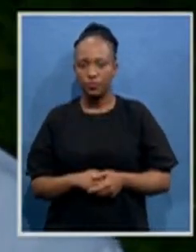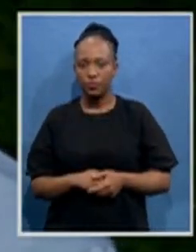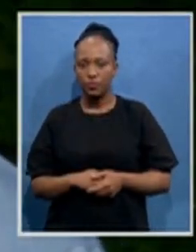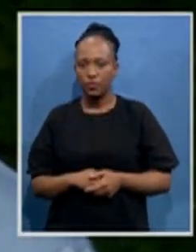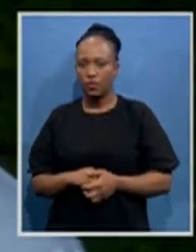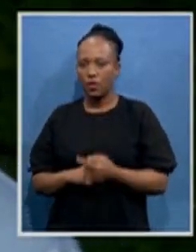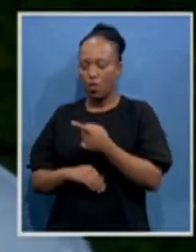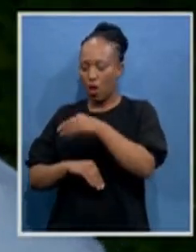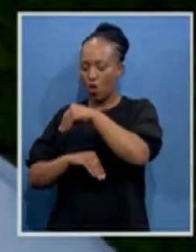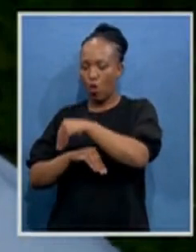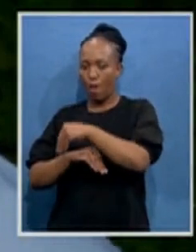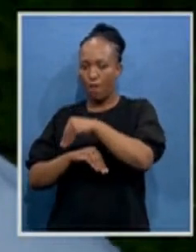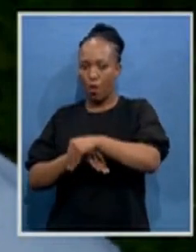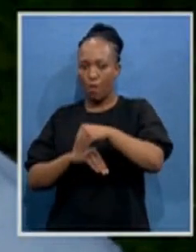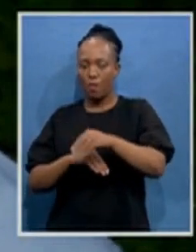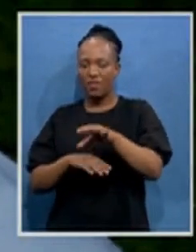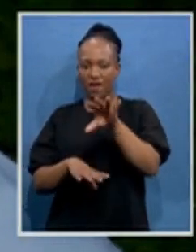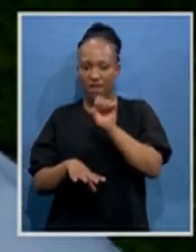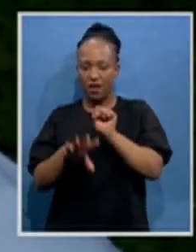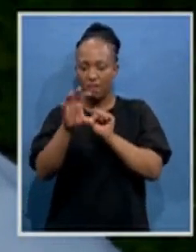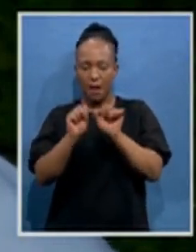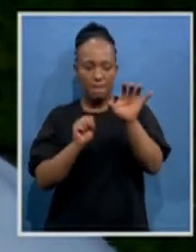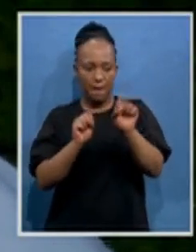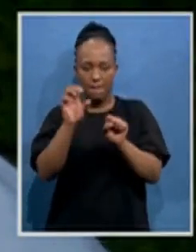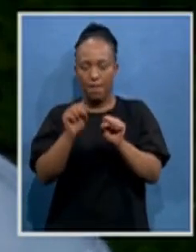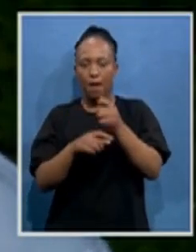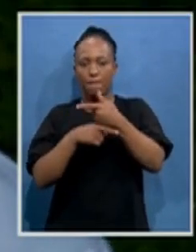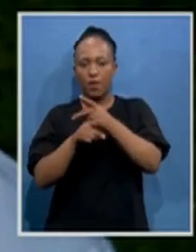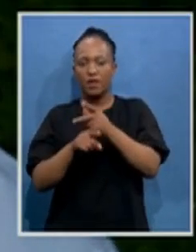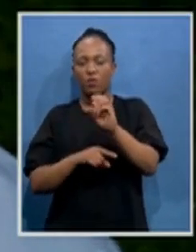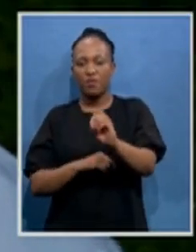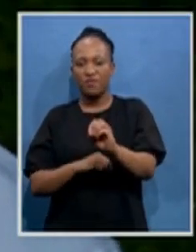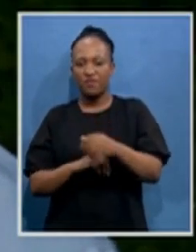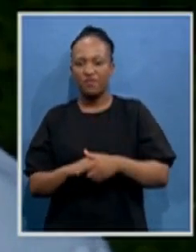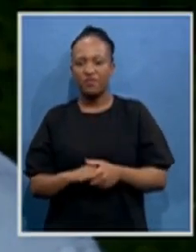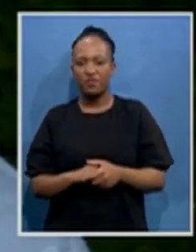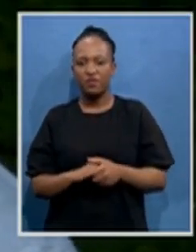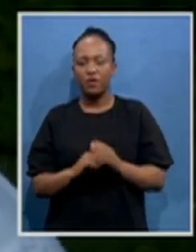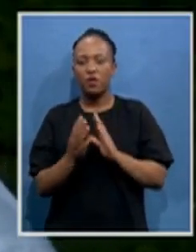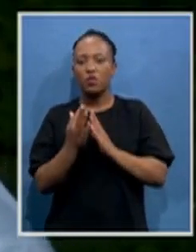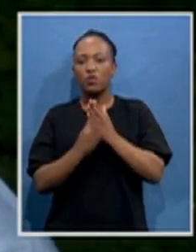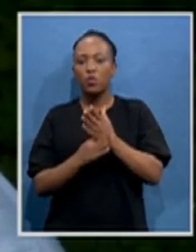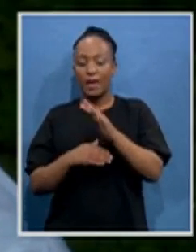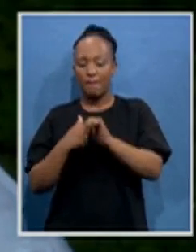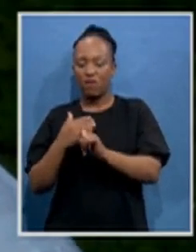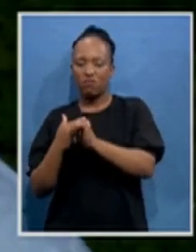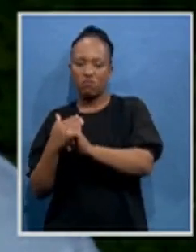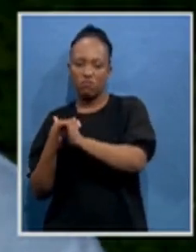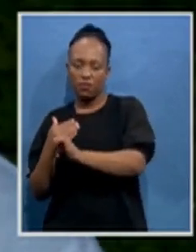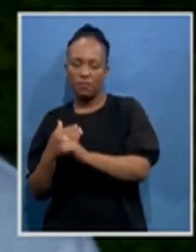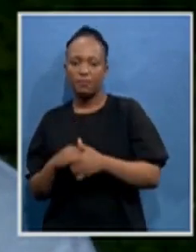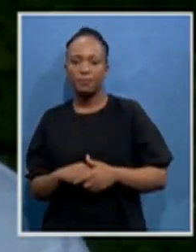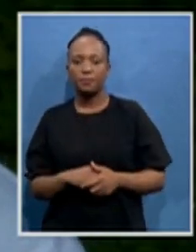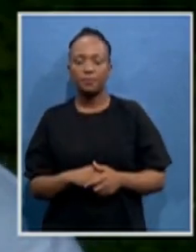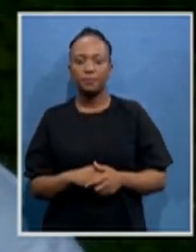a rolling production, rolling harvest through the month. So in here it grows for 21 days before